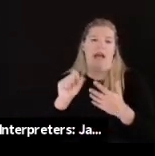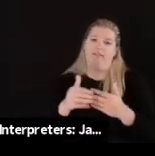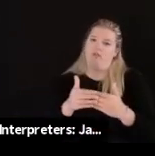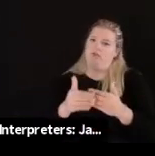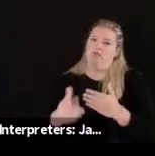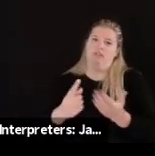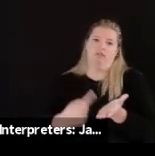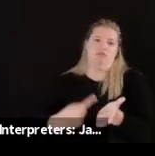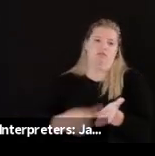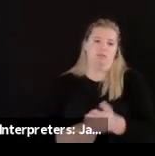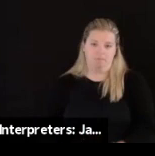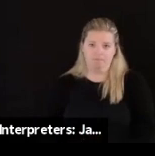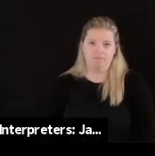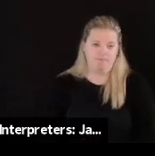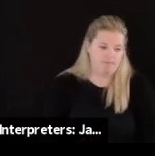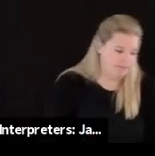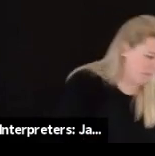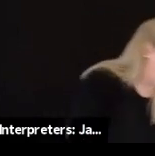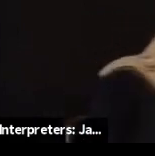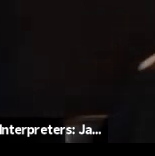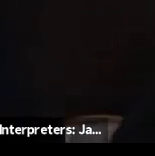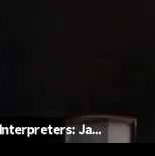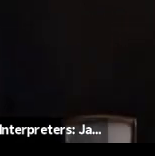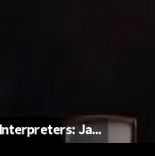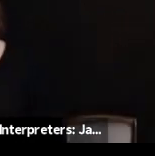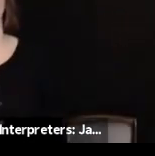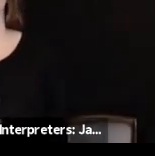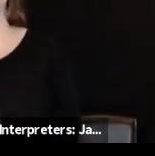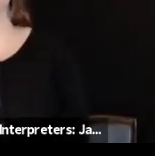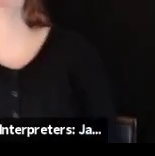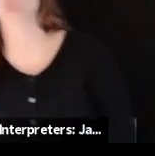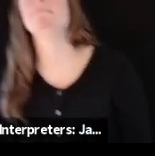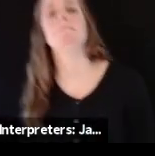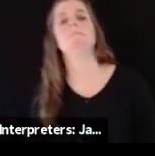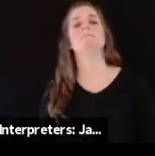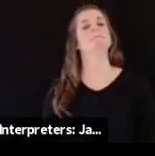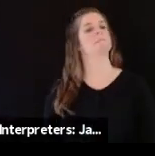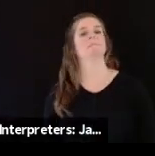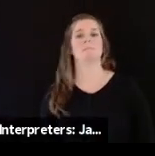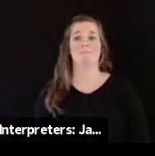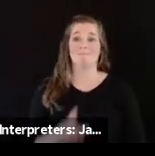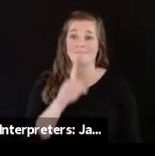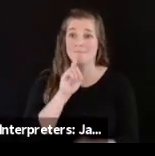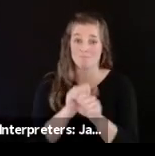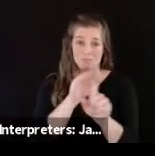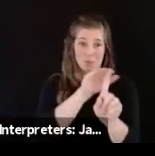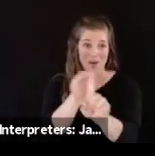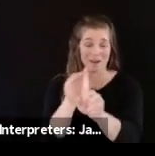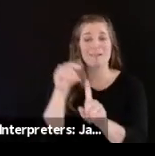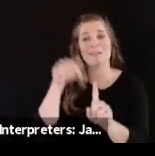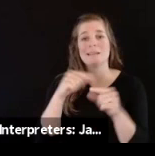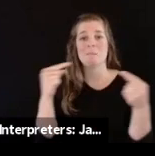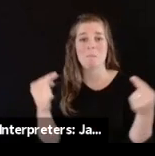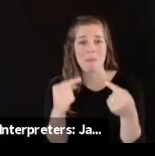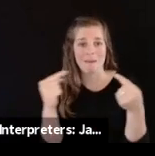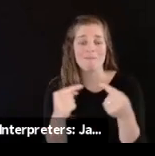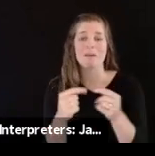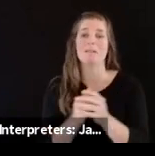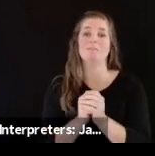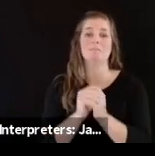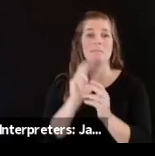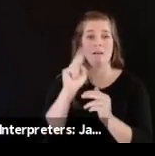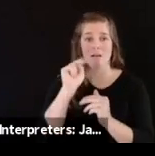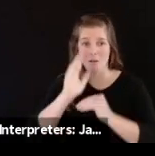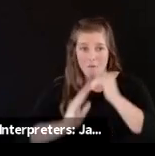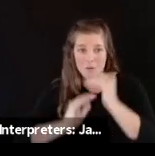concluded. So again, the disclaimers and reminders is that it is painful, it is uncomfortable, but it is necessary and it